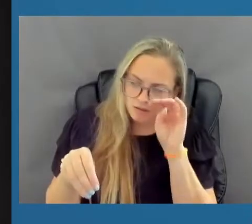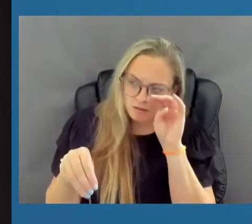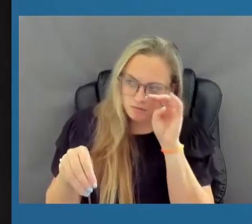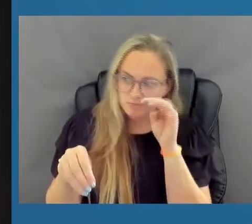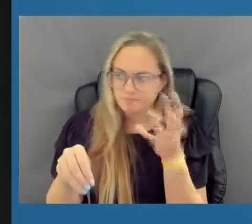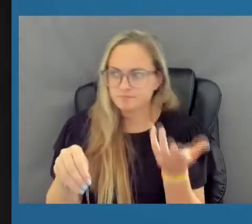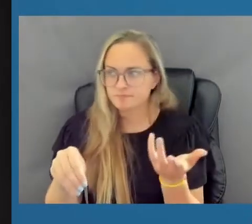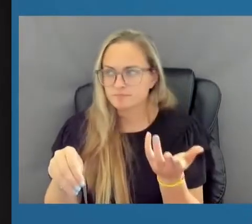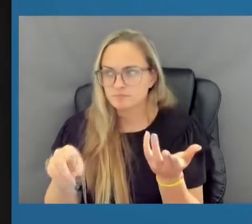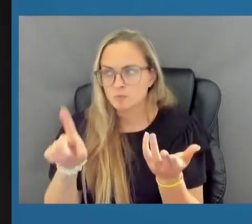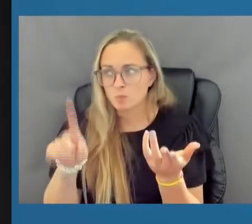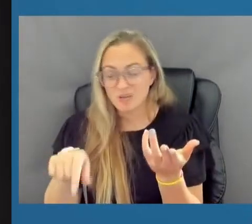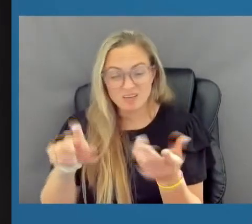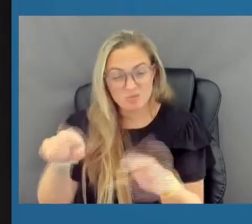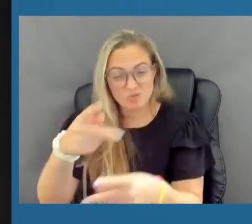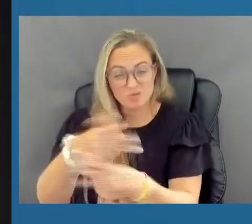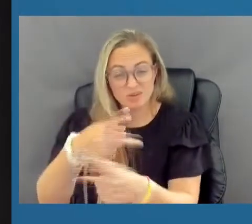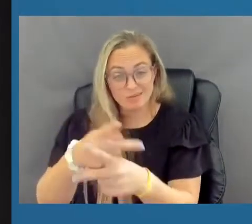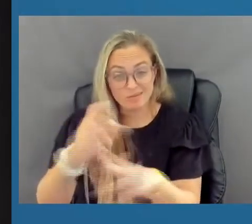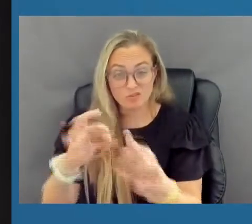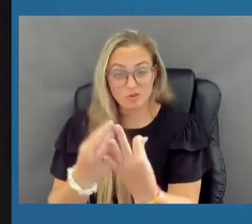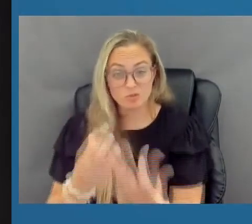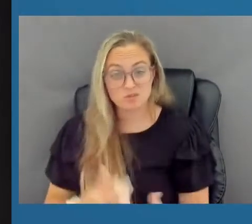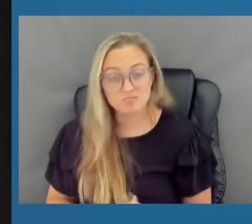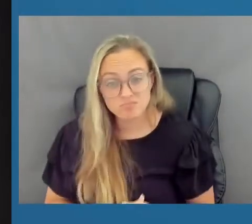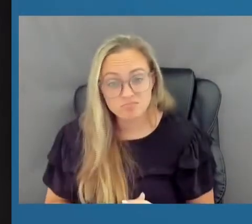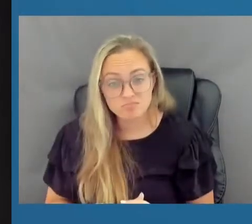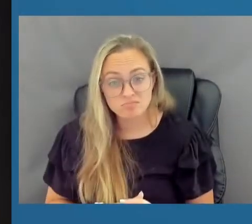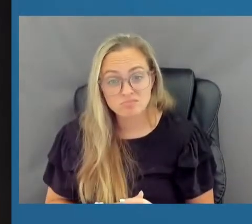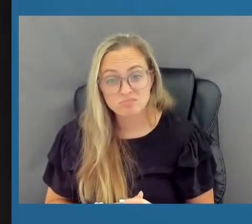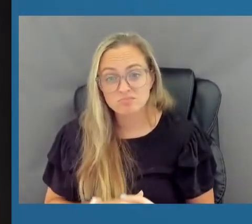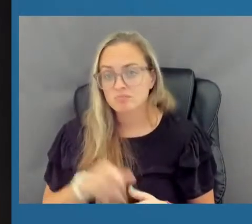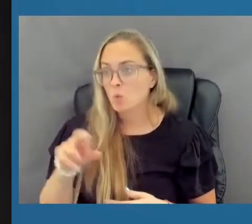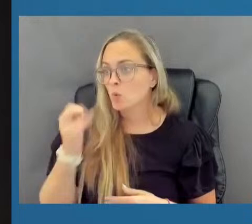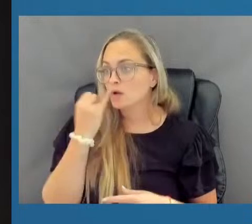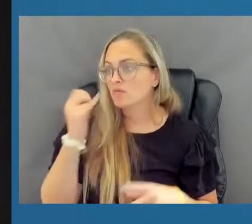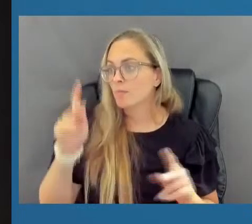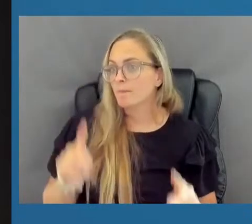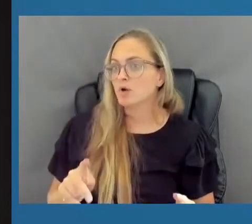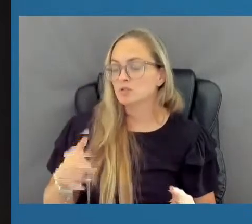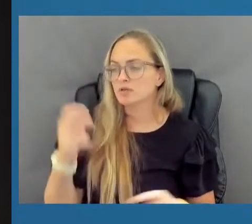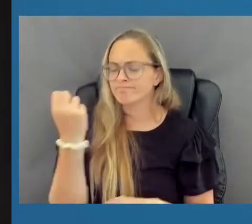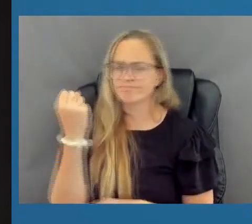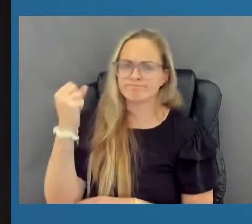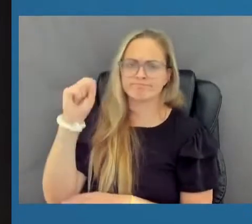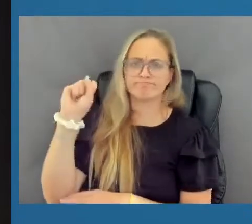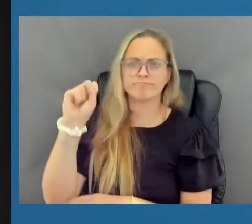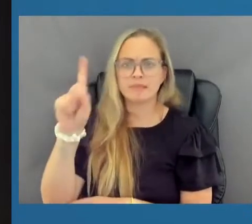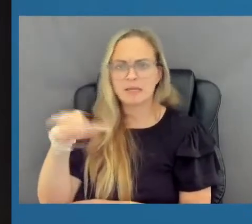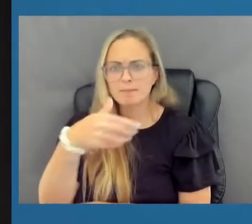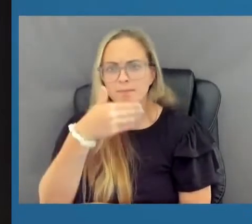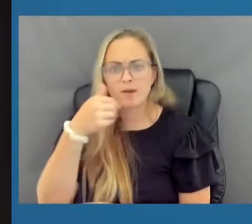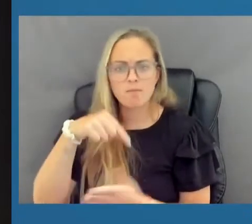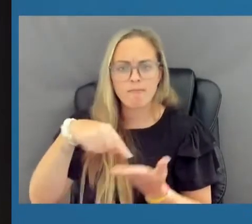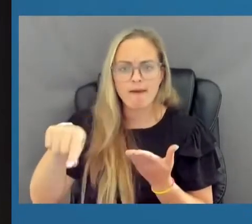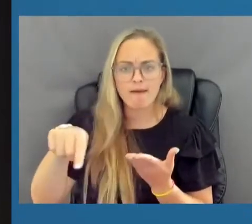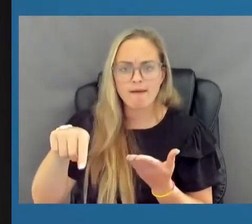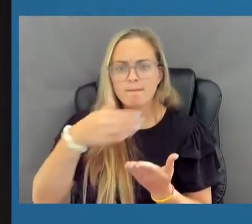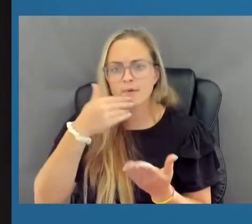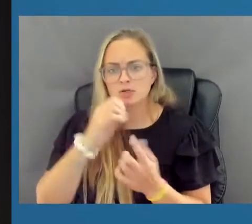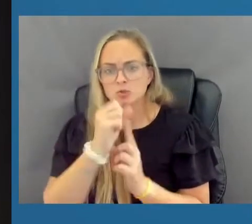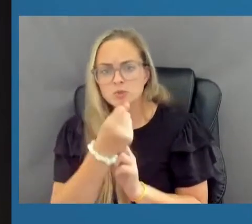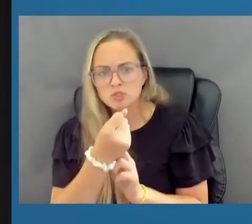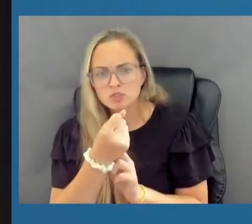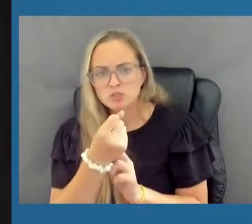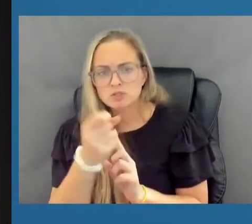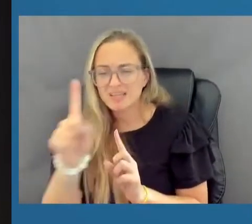we need to be able to take care of those families. Or if an individual goes on strike for better wages or better conditions, they need to be able to